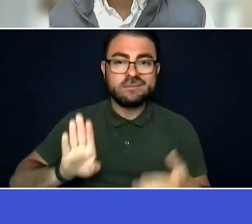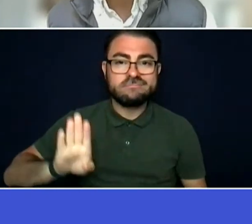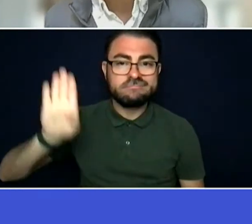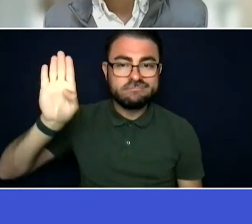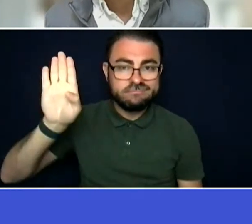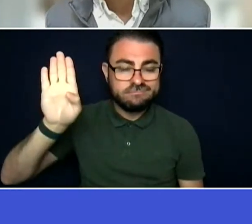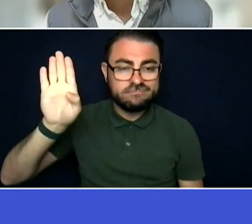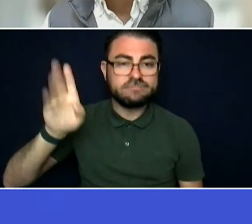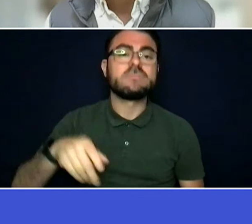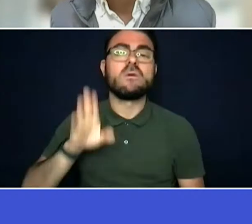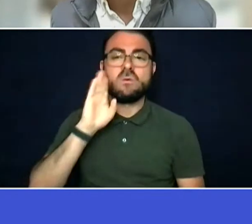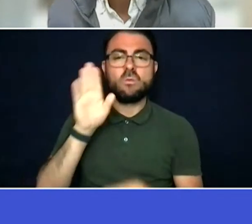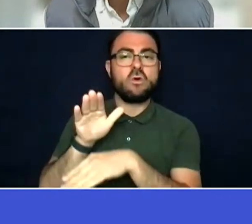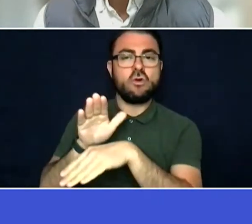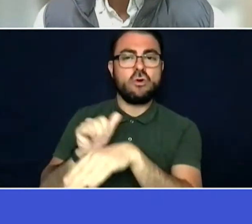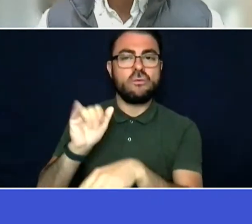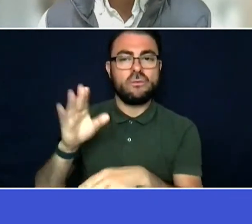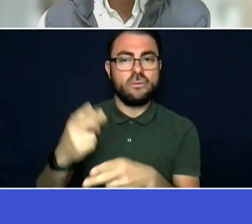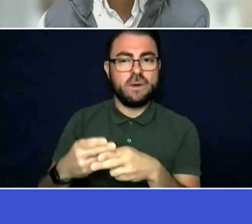call on you.